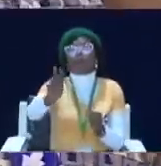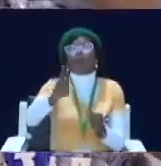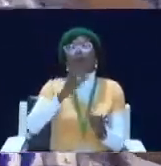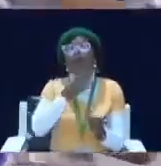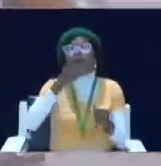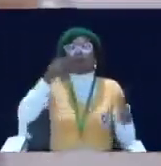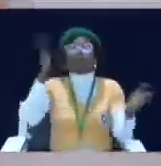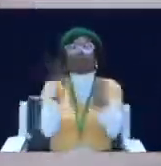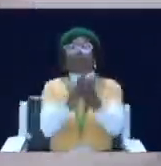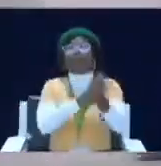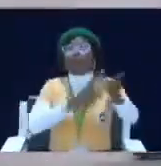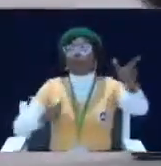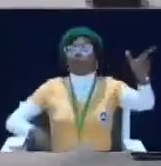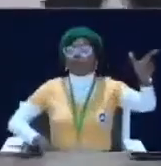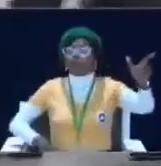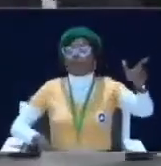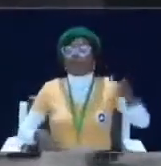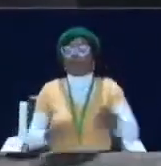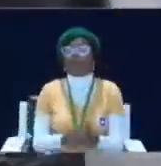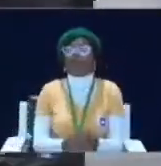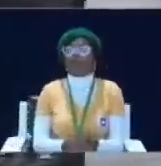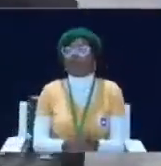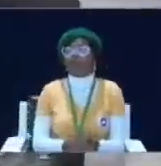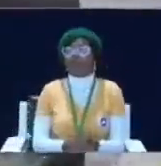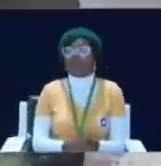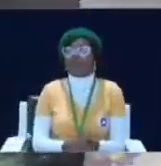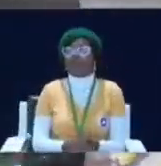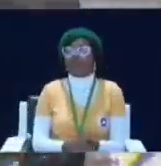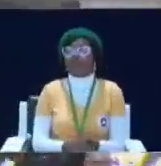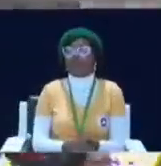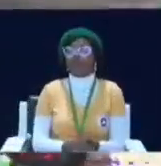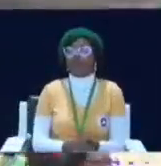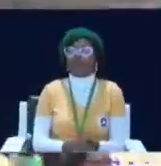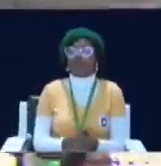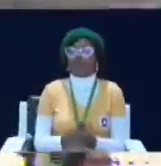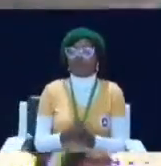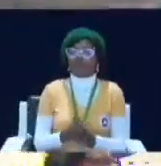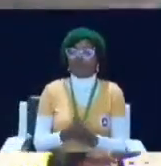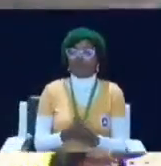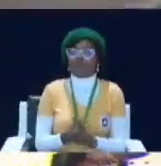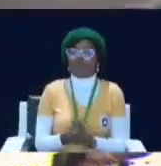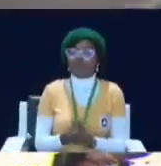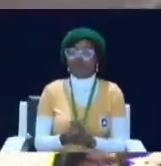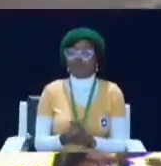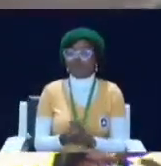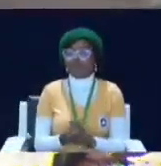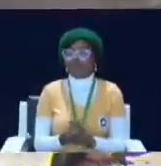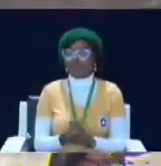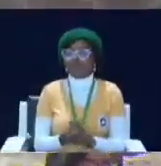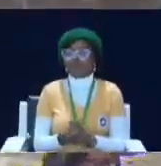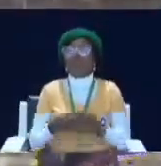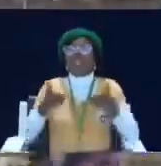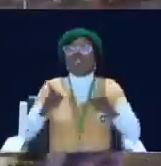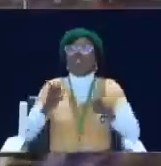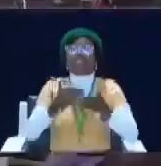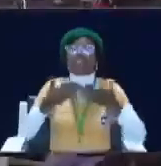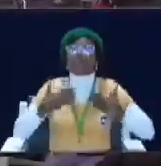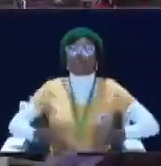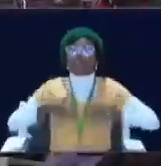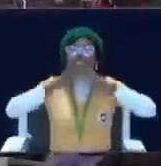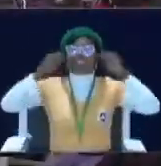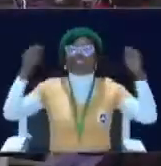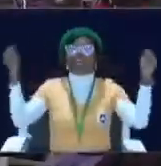Lord. Let somebody